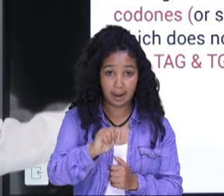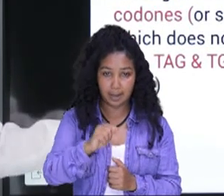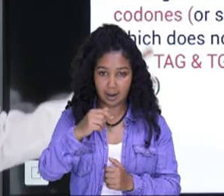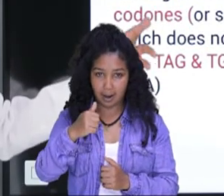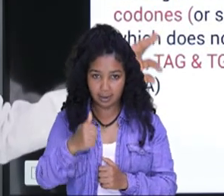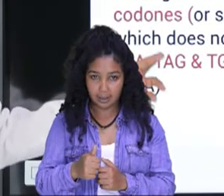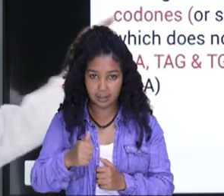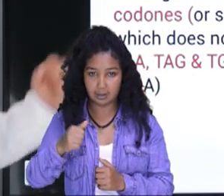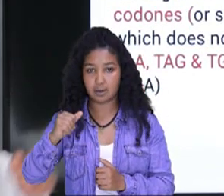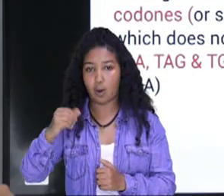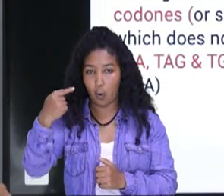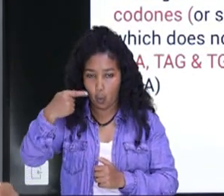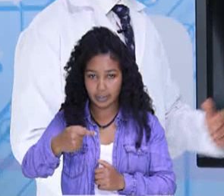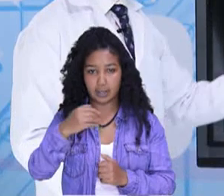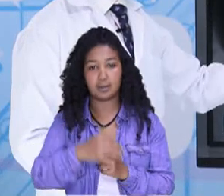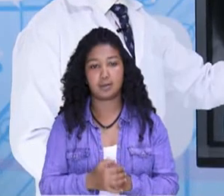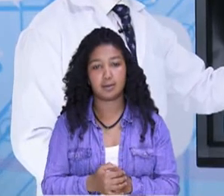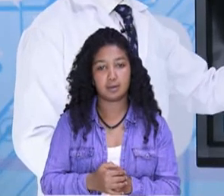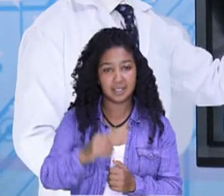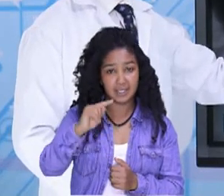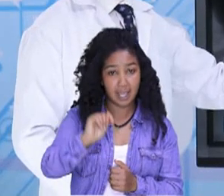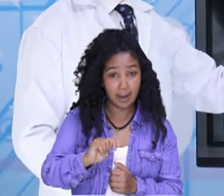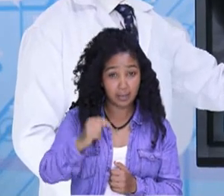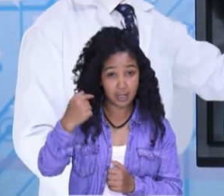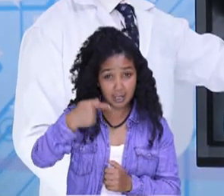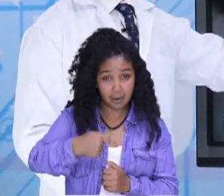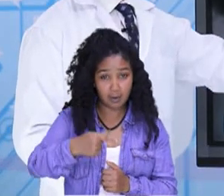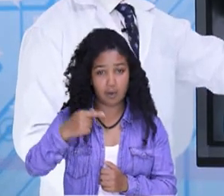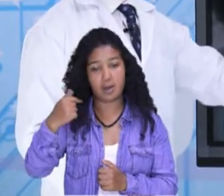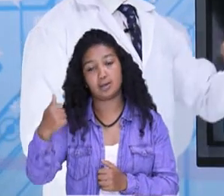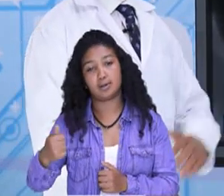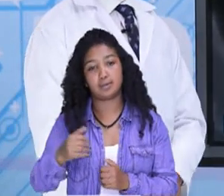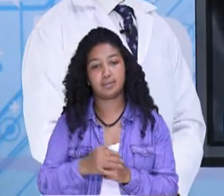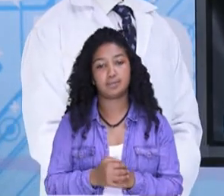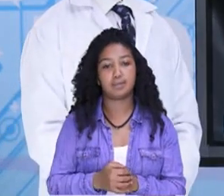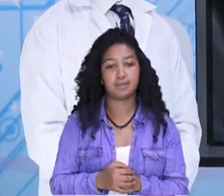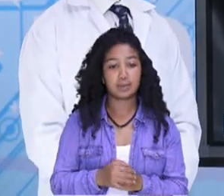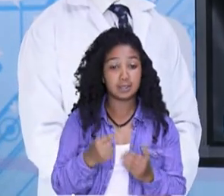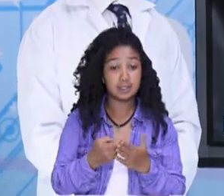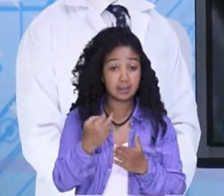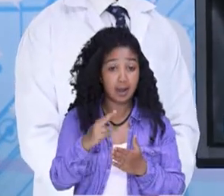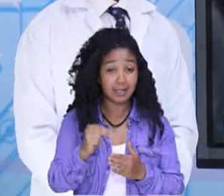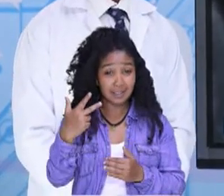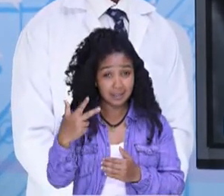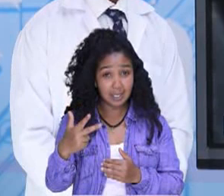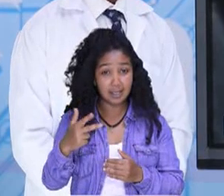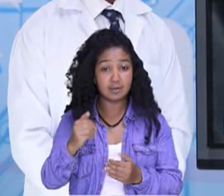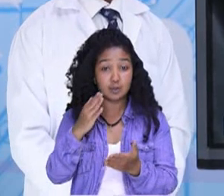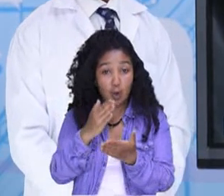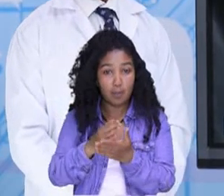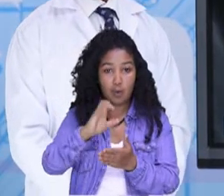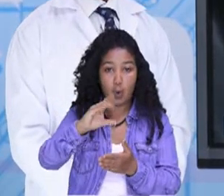thymine, adenine, guanine, thymine, guanine, adenine. These are the 3